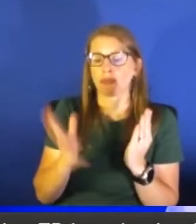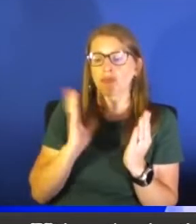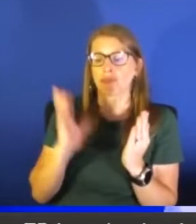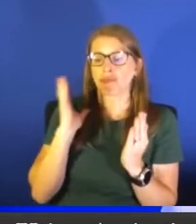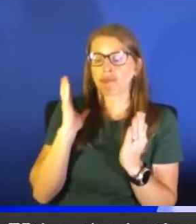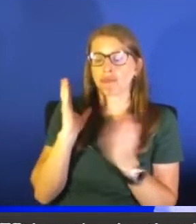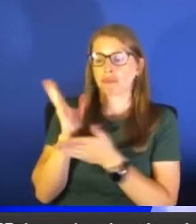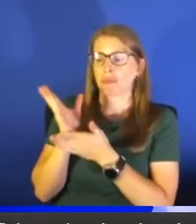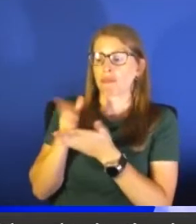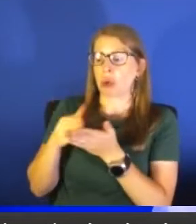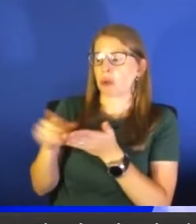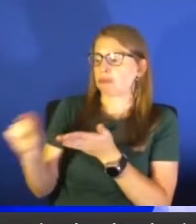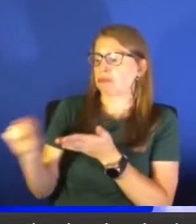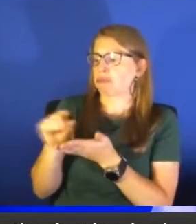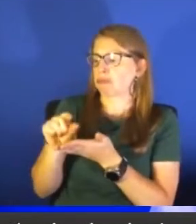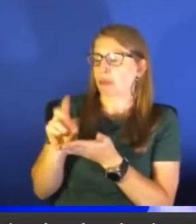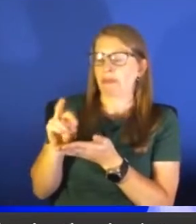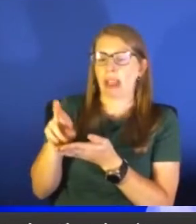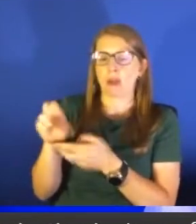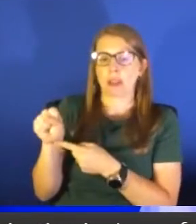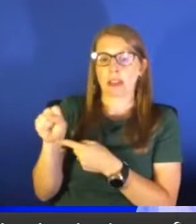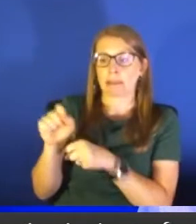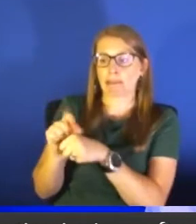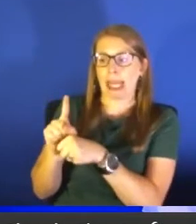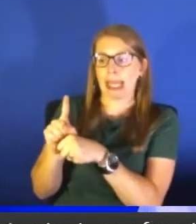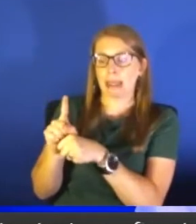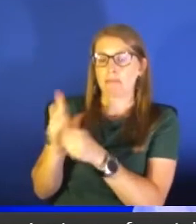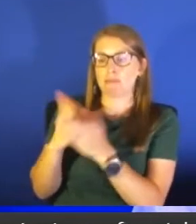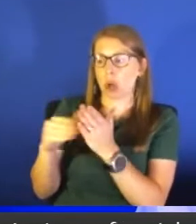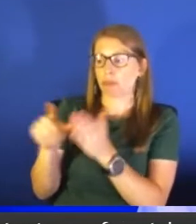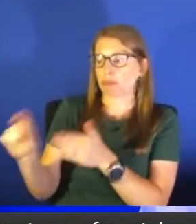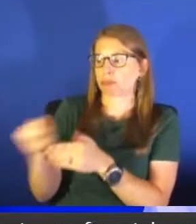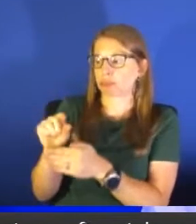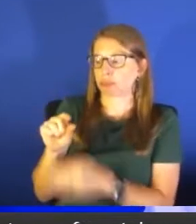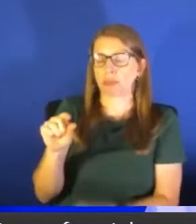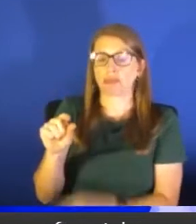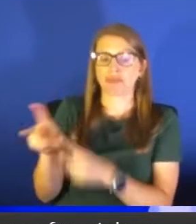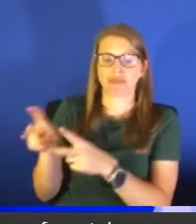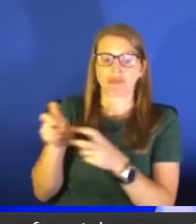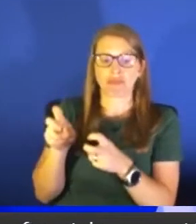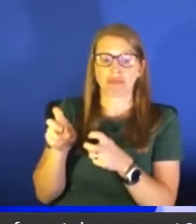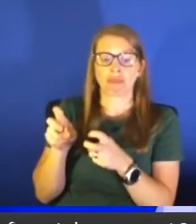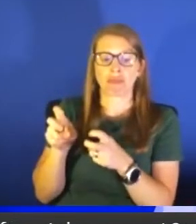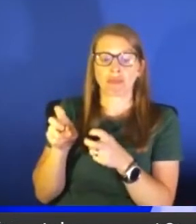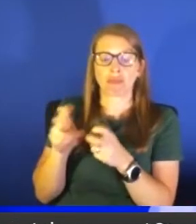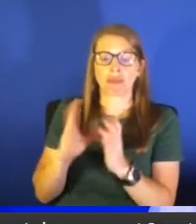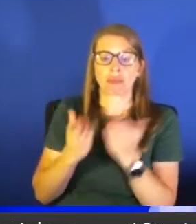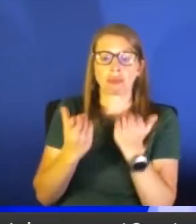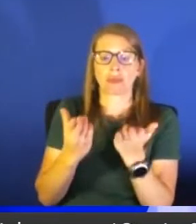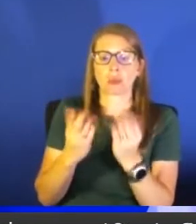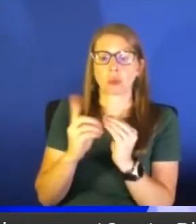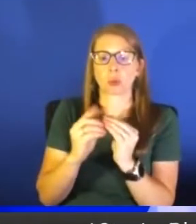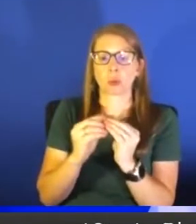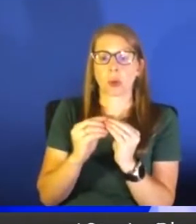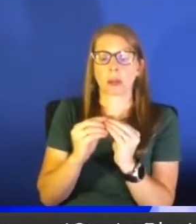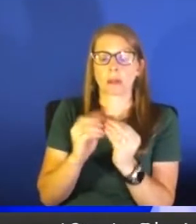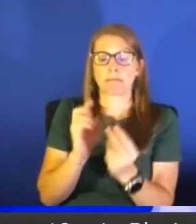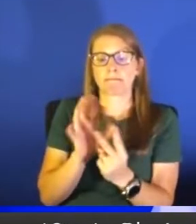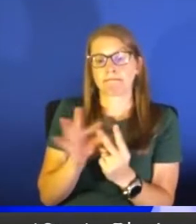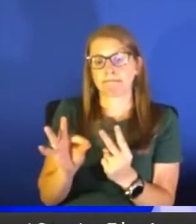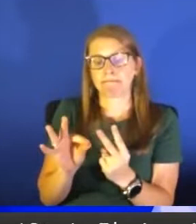that virus. In particular, this is the spike piece. This may offer one more